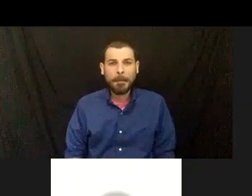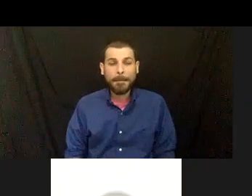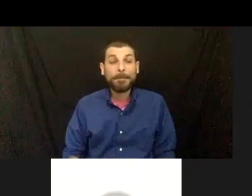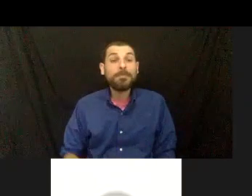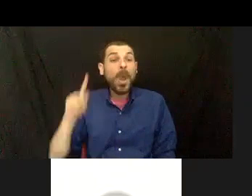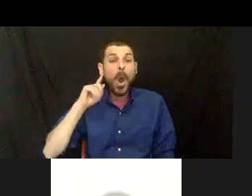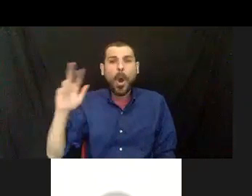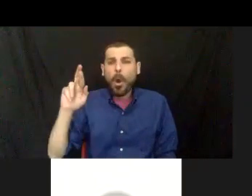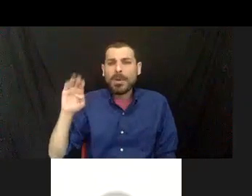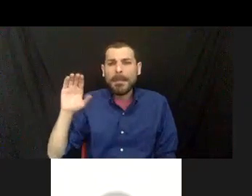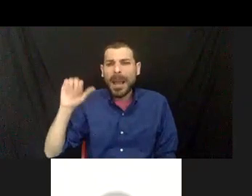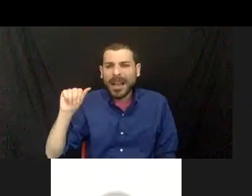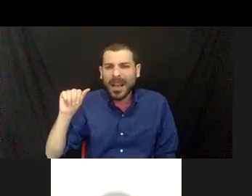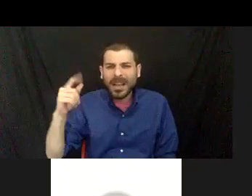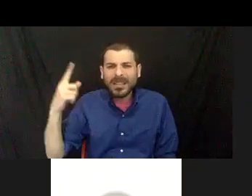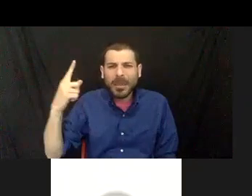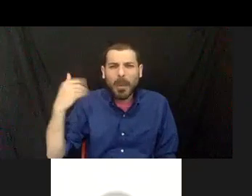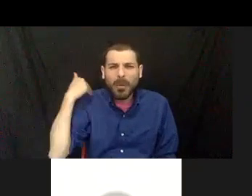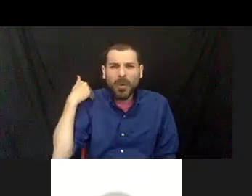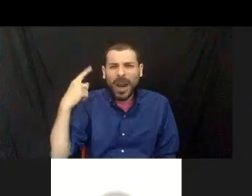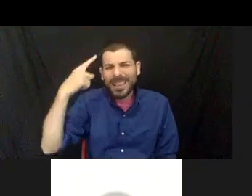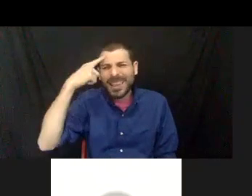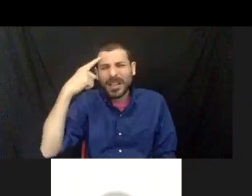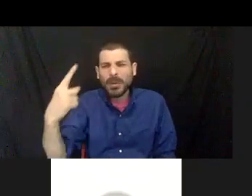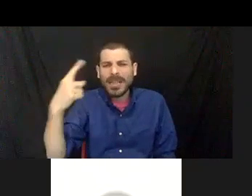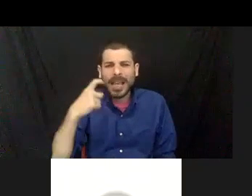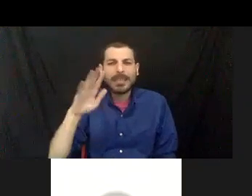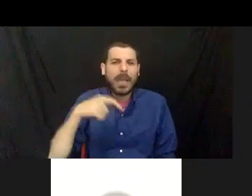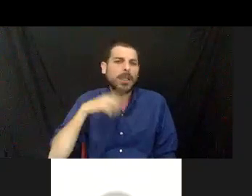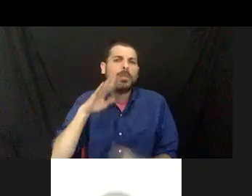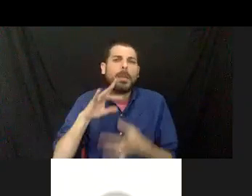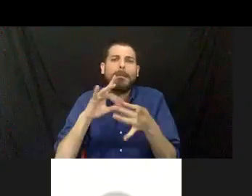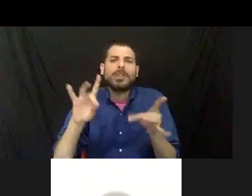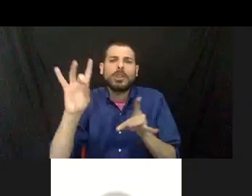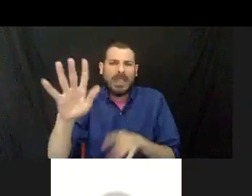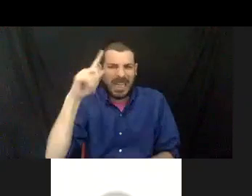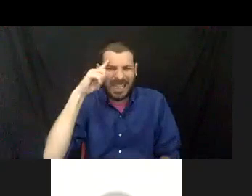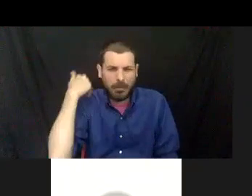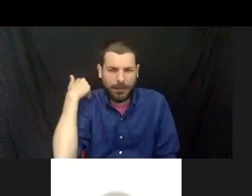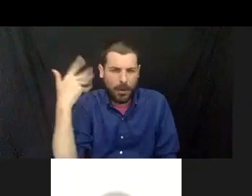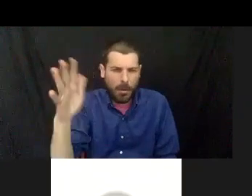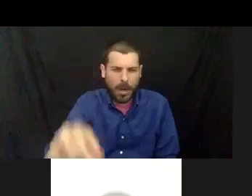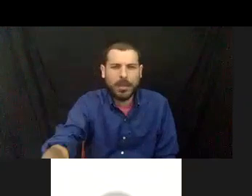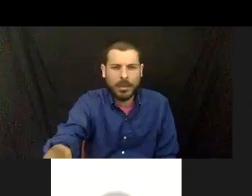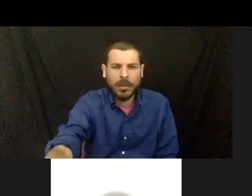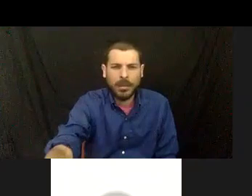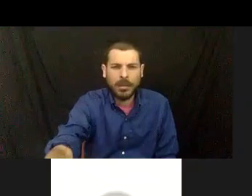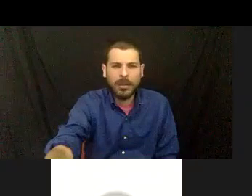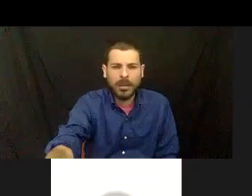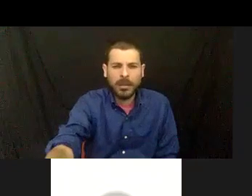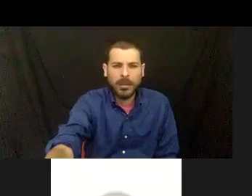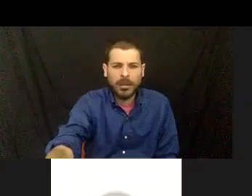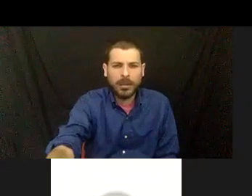Oh, somebody did ask, I'll just mention it because I saw it now. They sent me a